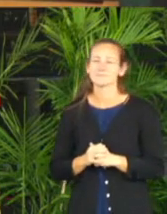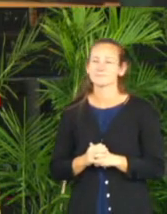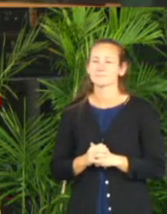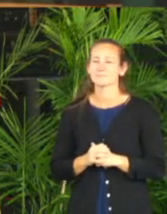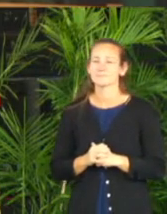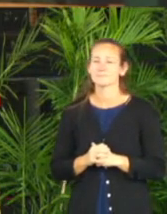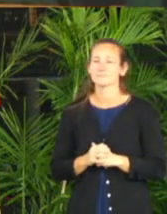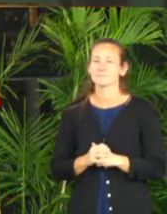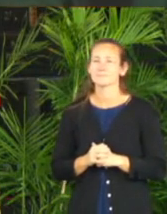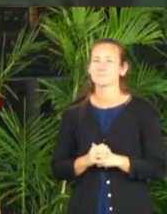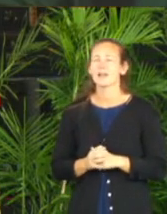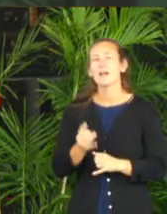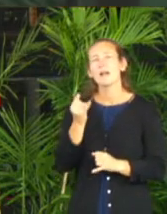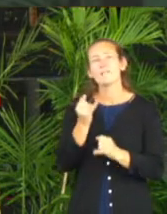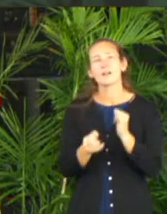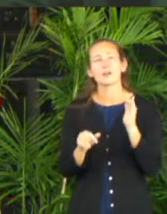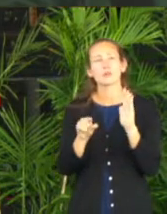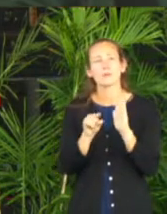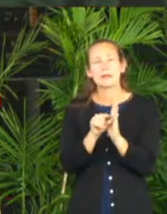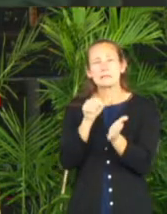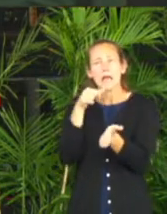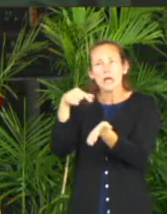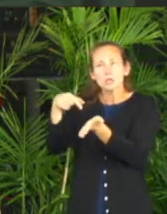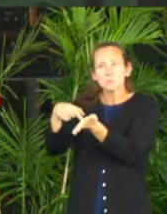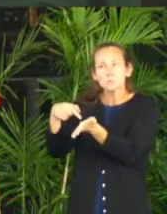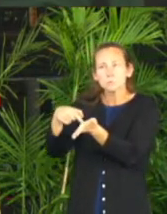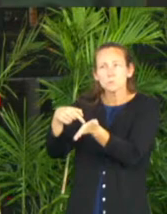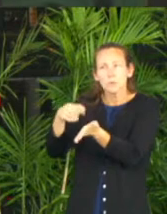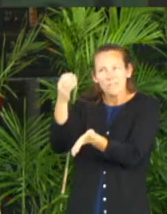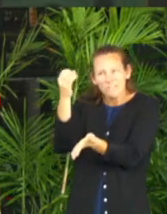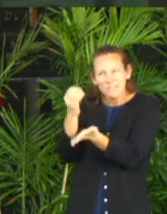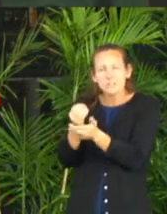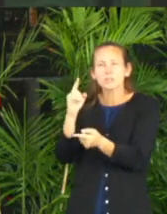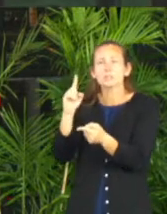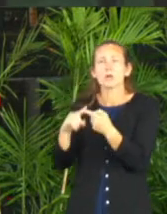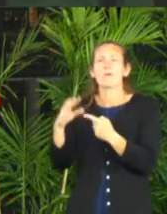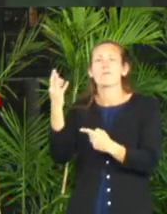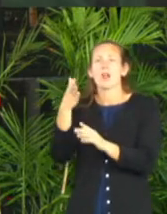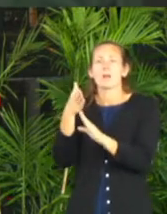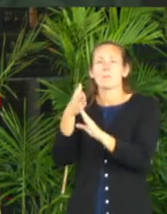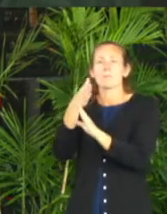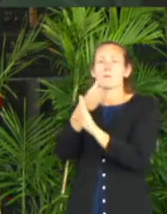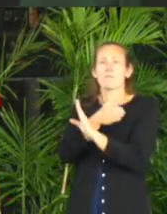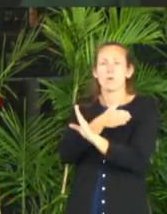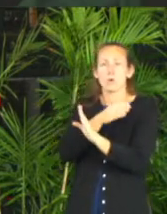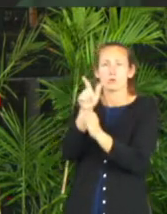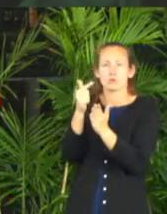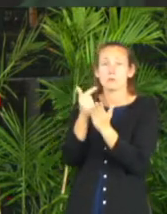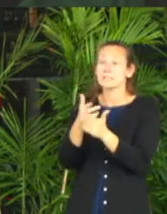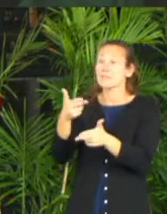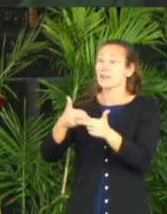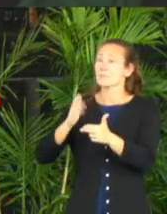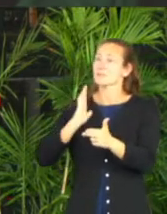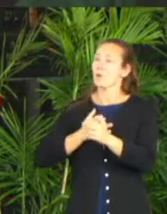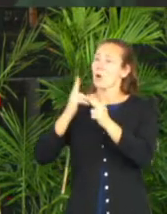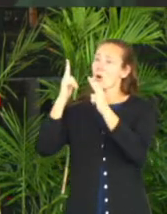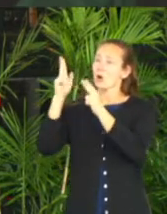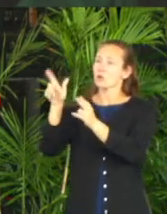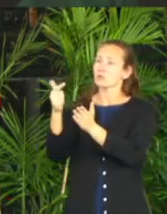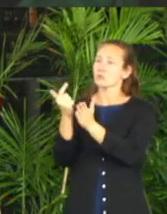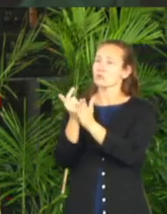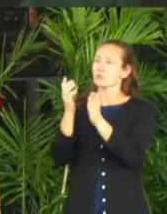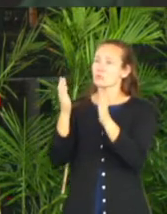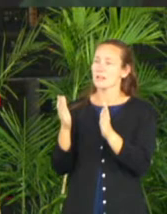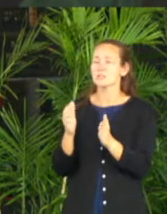Because final grades are not due to the Office of the Registrar until the Friday prior to commencement, the names of our honor graduates do not appear in the